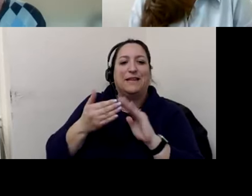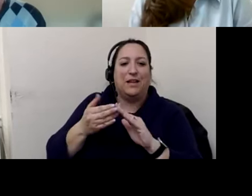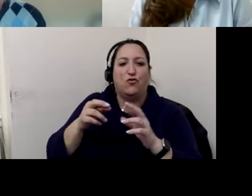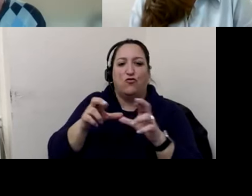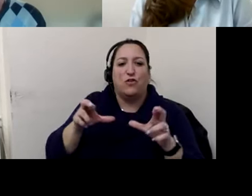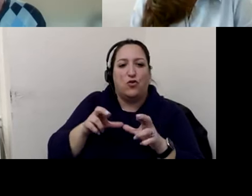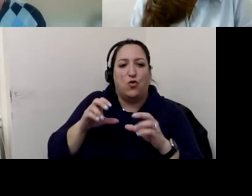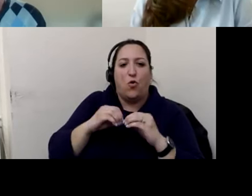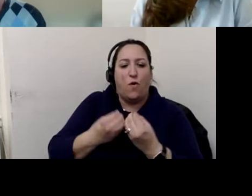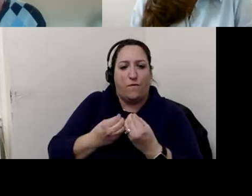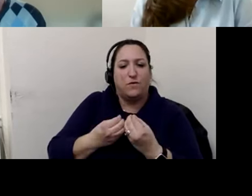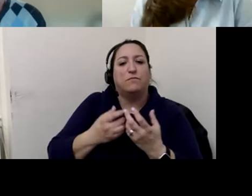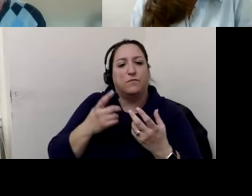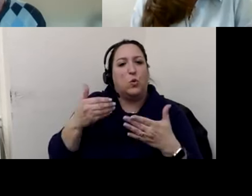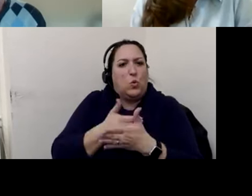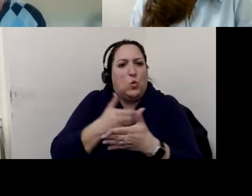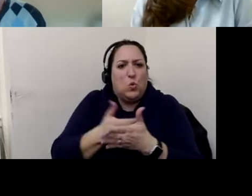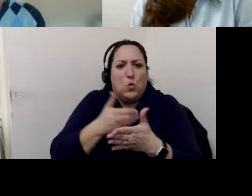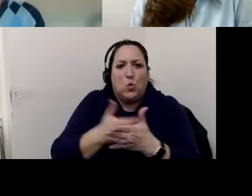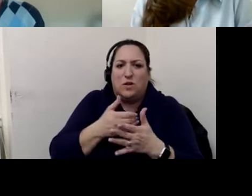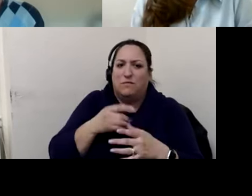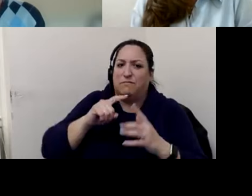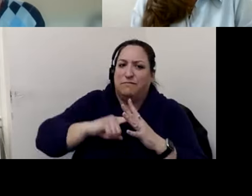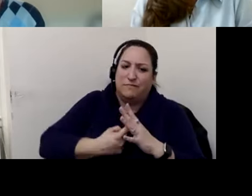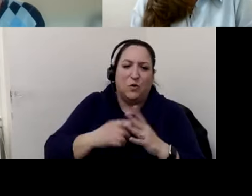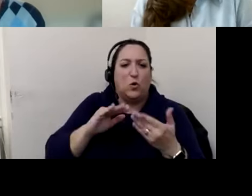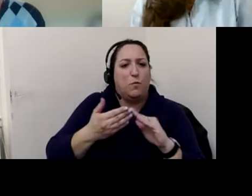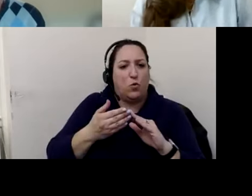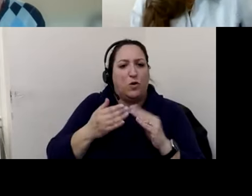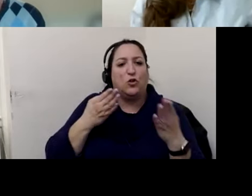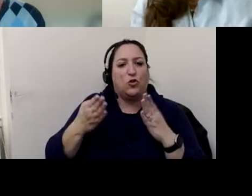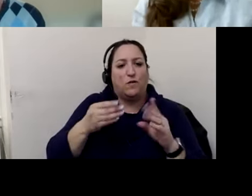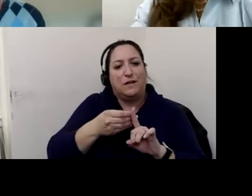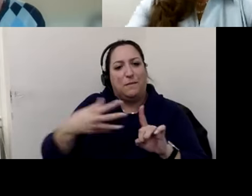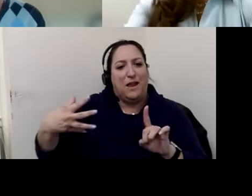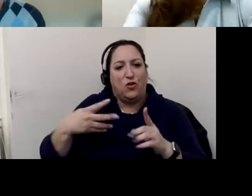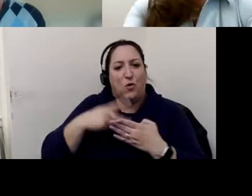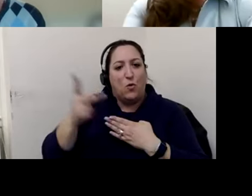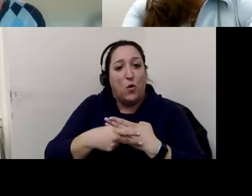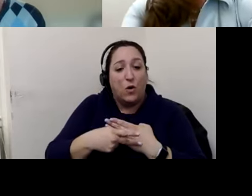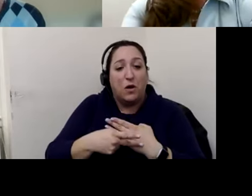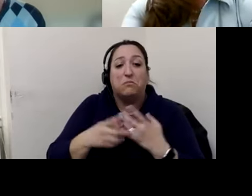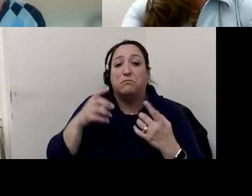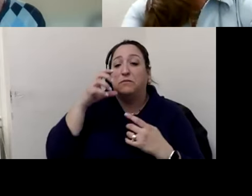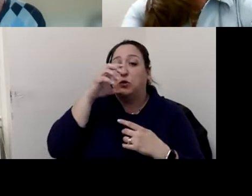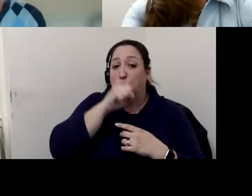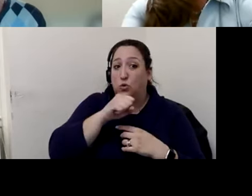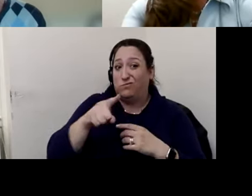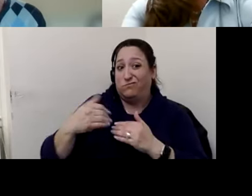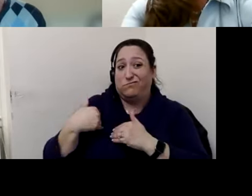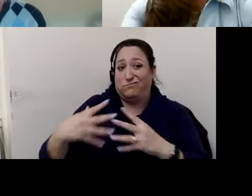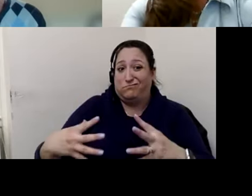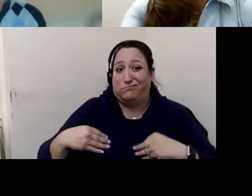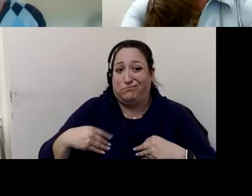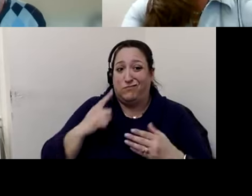the implementation of the newly initiated Community Services Expansion Program, soon assuming total responsibility for this